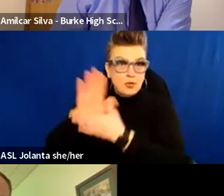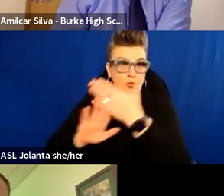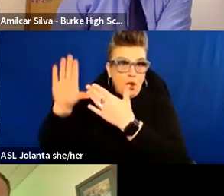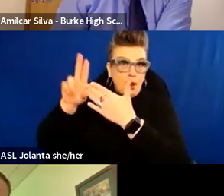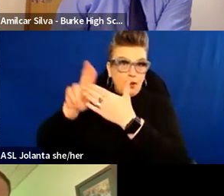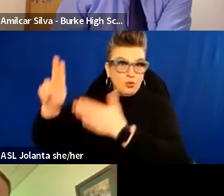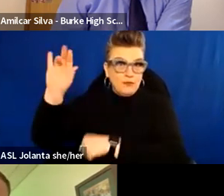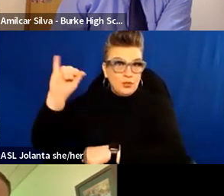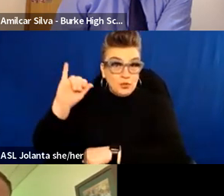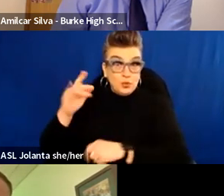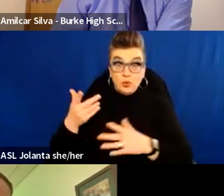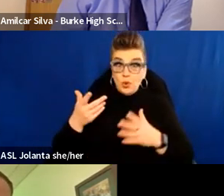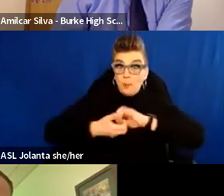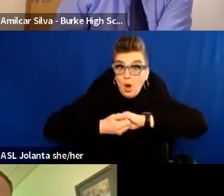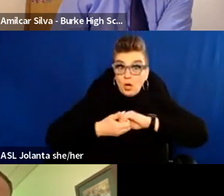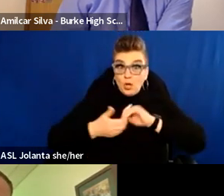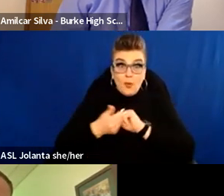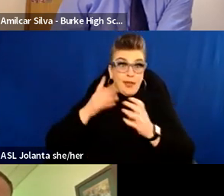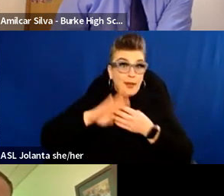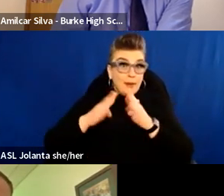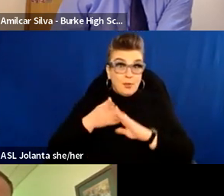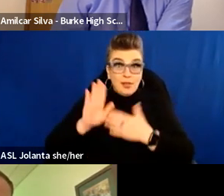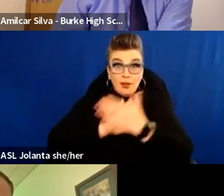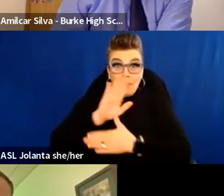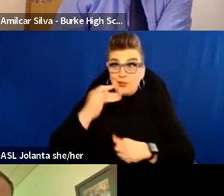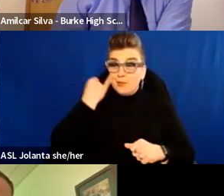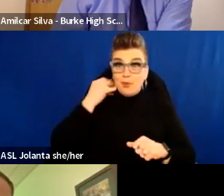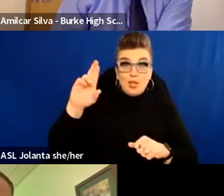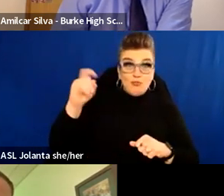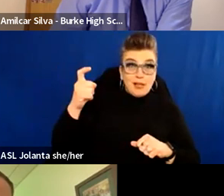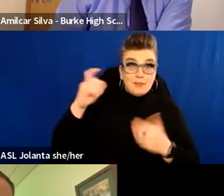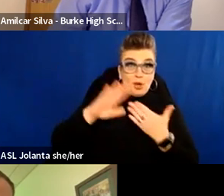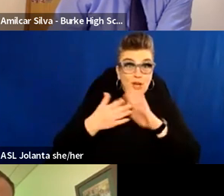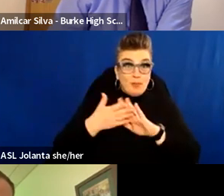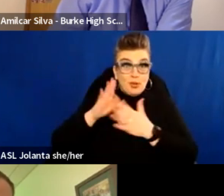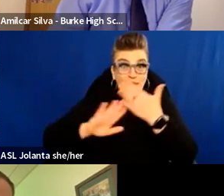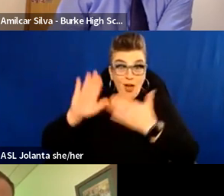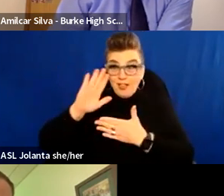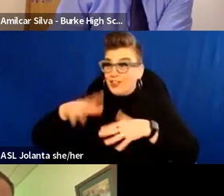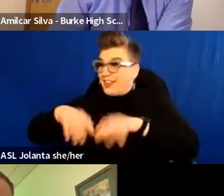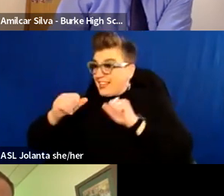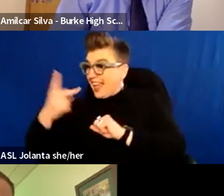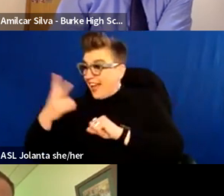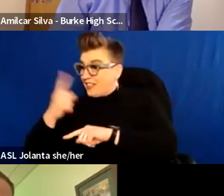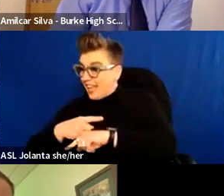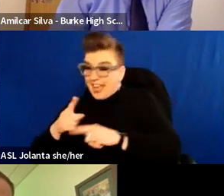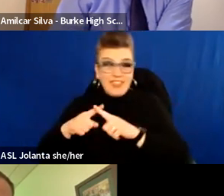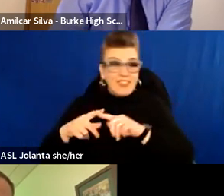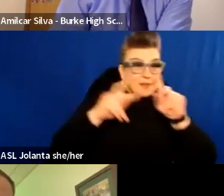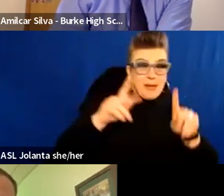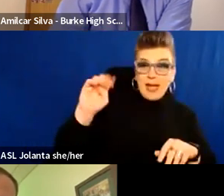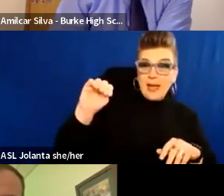with our community colleges and students could take half a day at rcc and go back to madison park and take their vocational